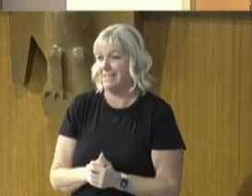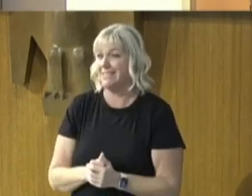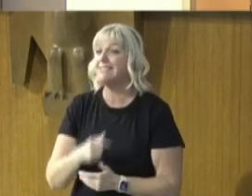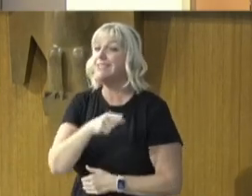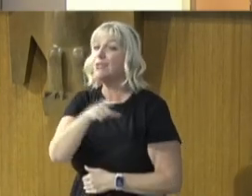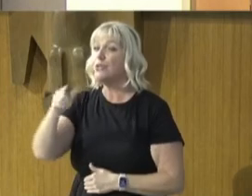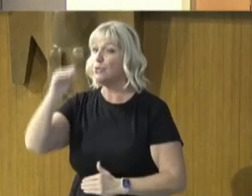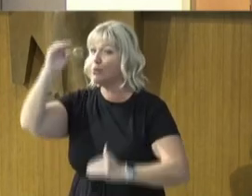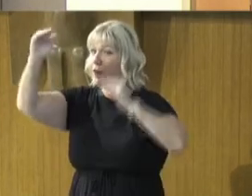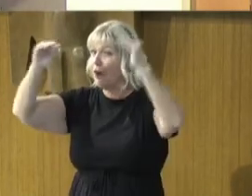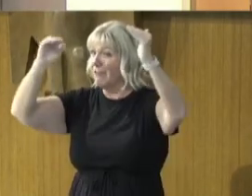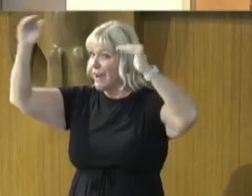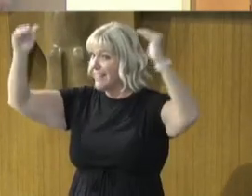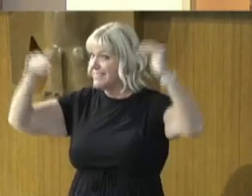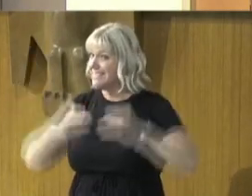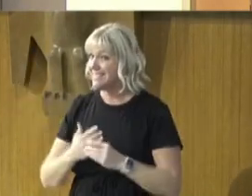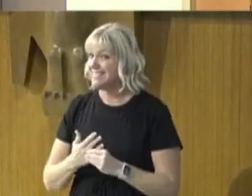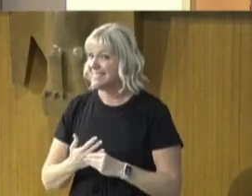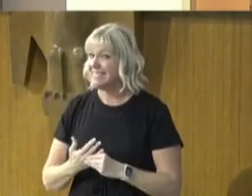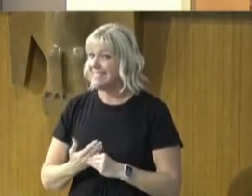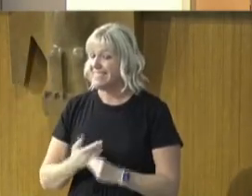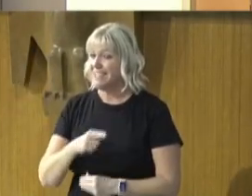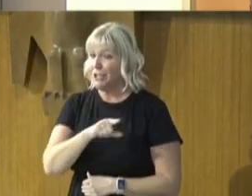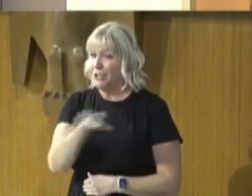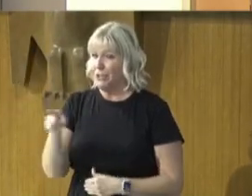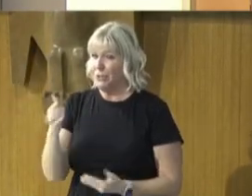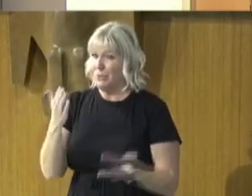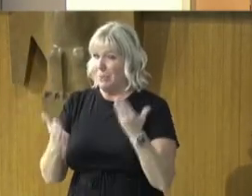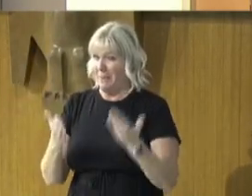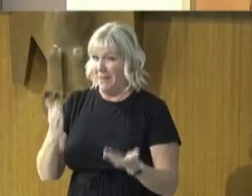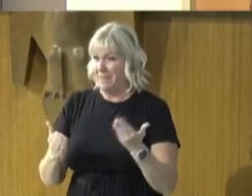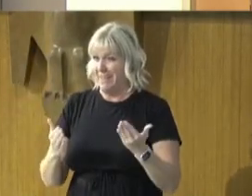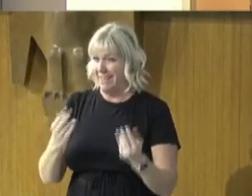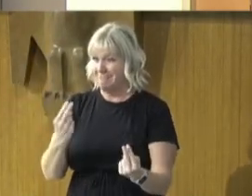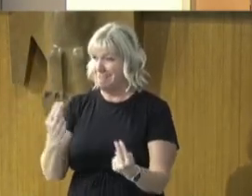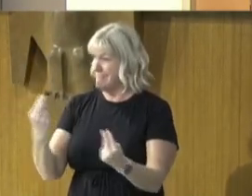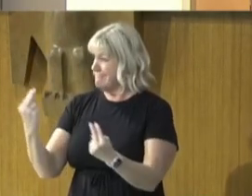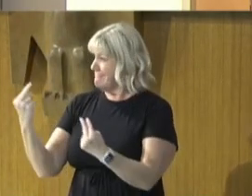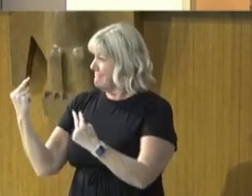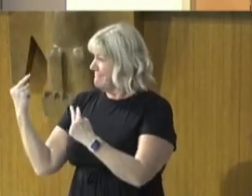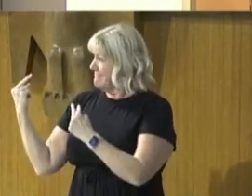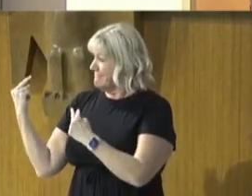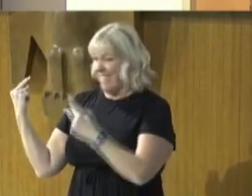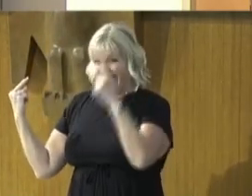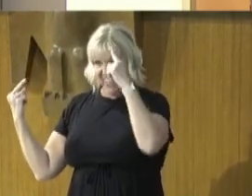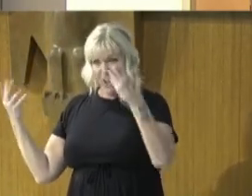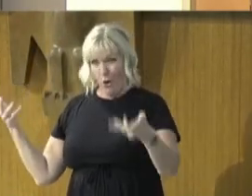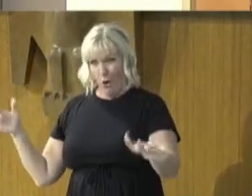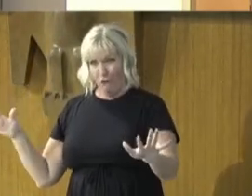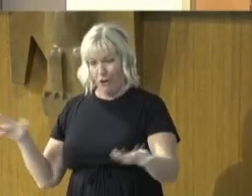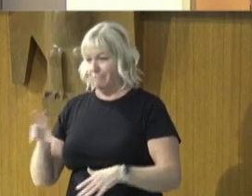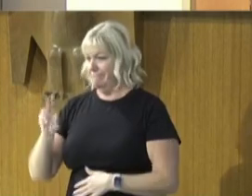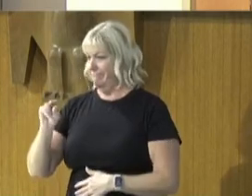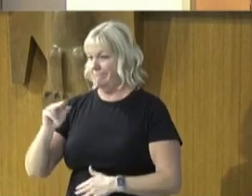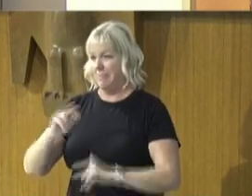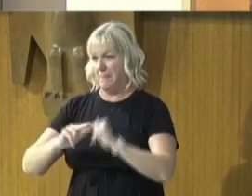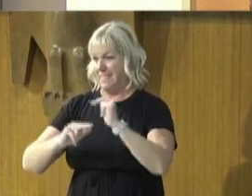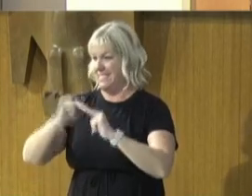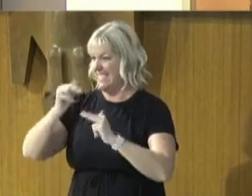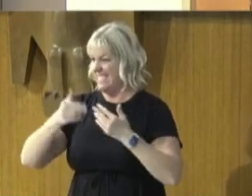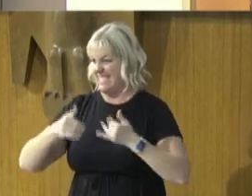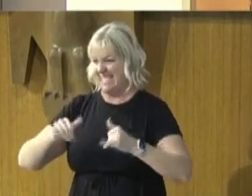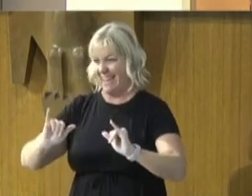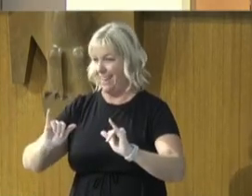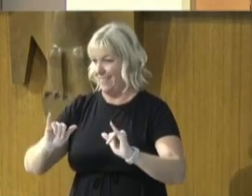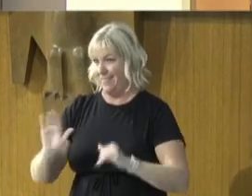to whom youth may seem a long-ago adventure, I remind you that building is a lifelong endeavor. Every